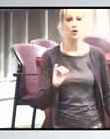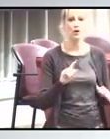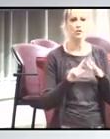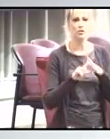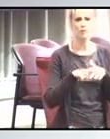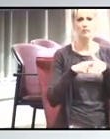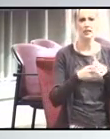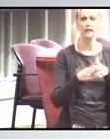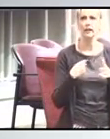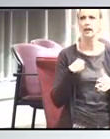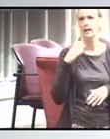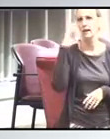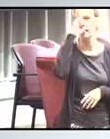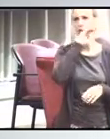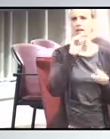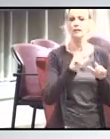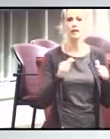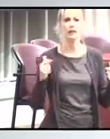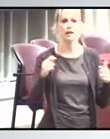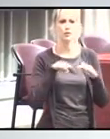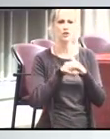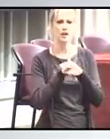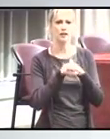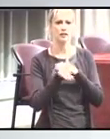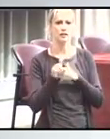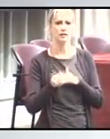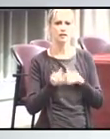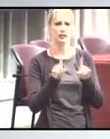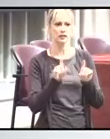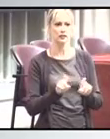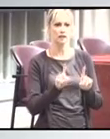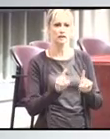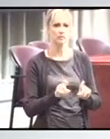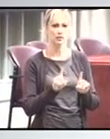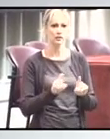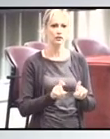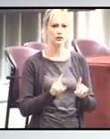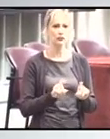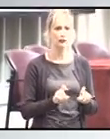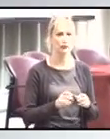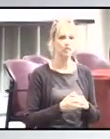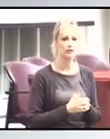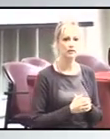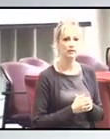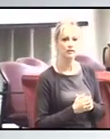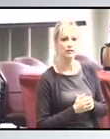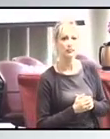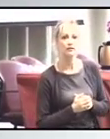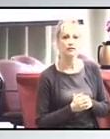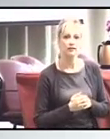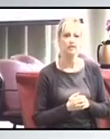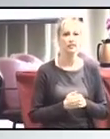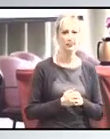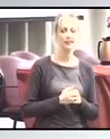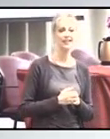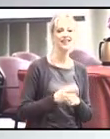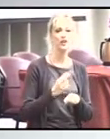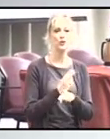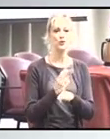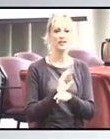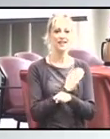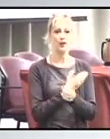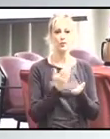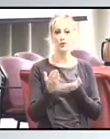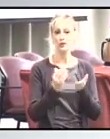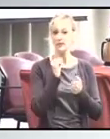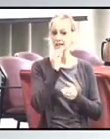guess it's kind of a language access needs assessment. We took a look at the numbers of people that were utilizing our services who didn't